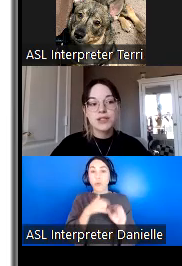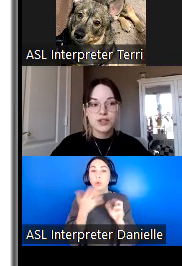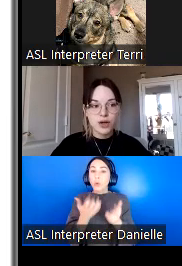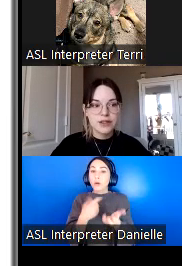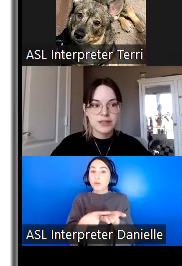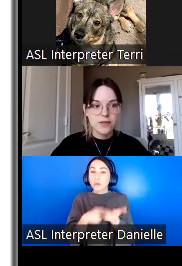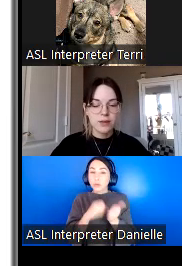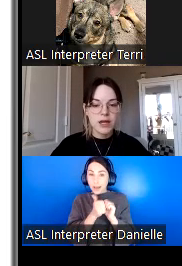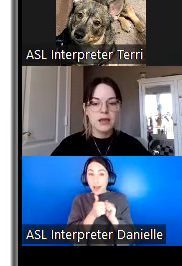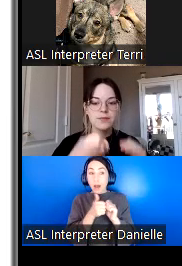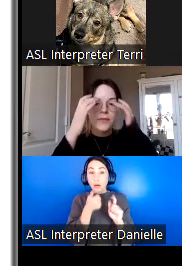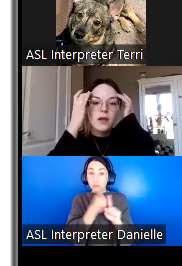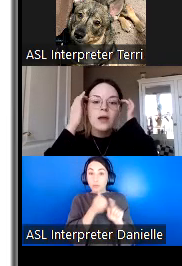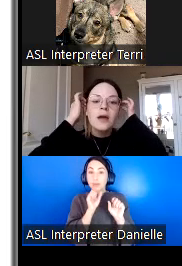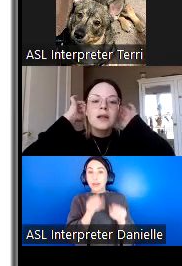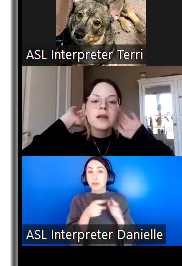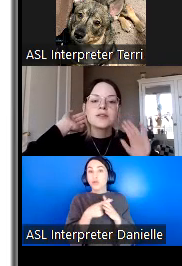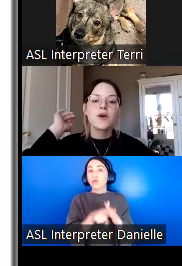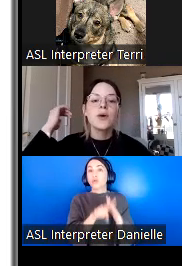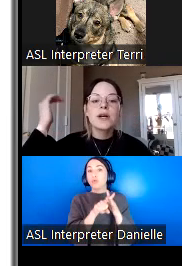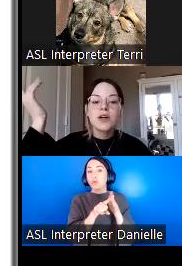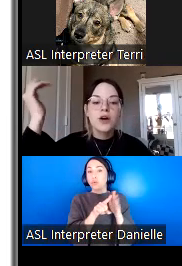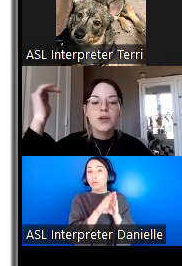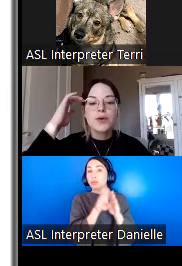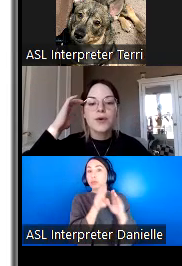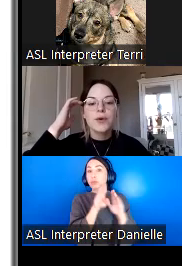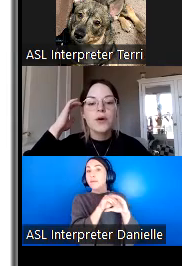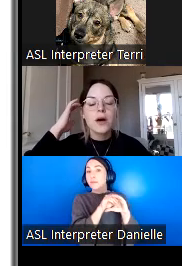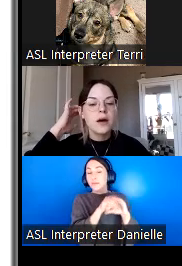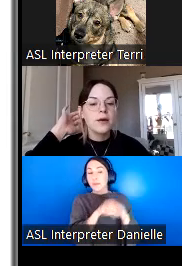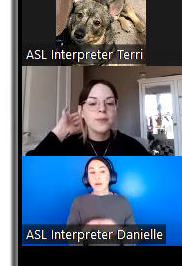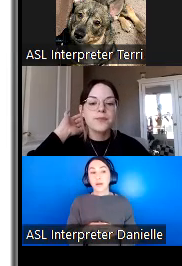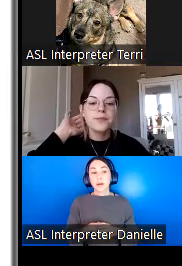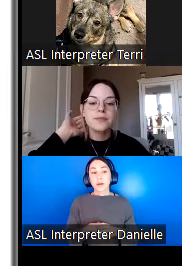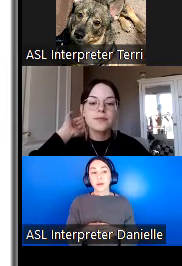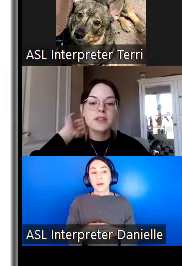might be able to start saving money. So we want to talk through